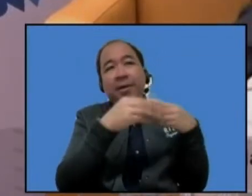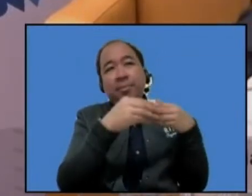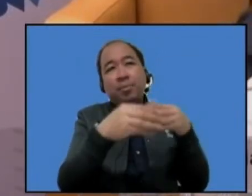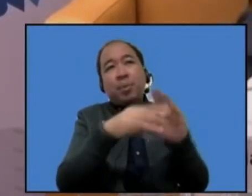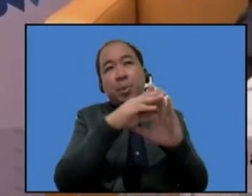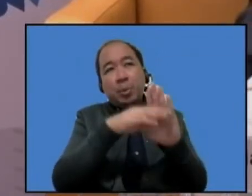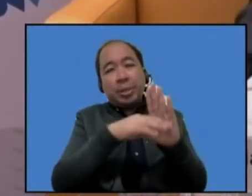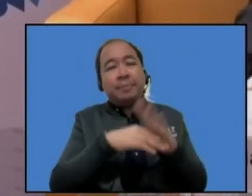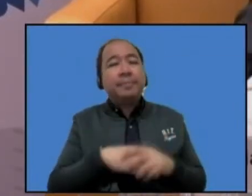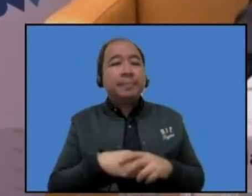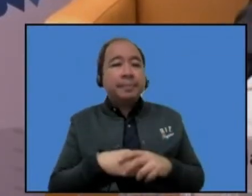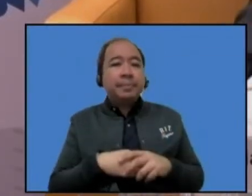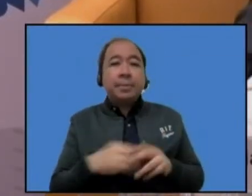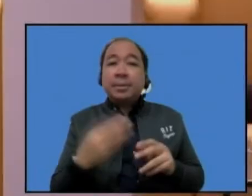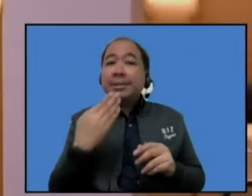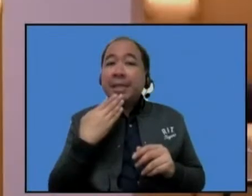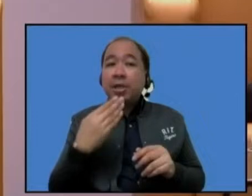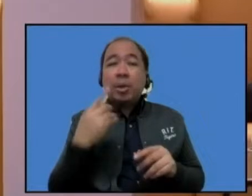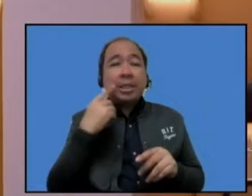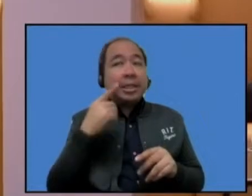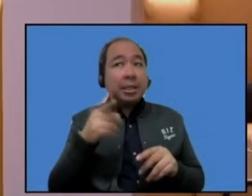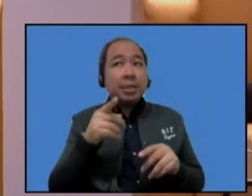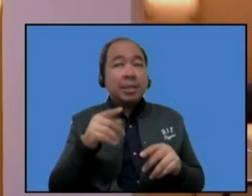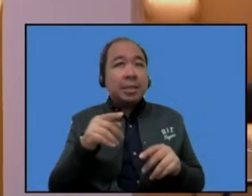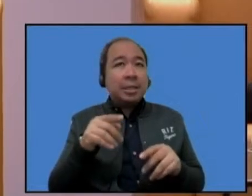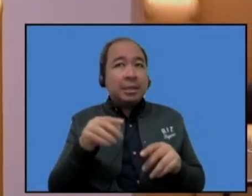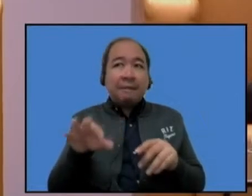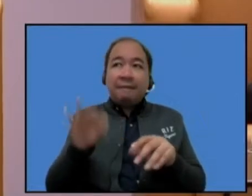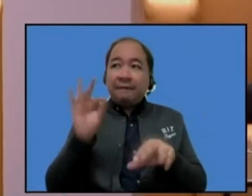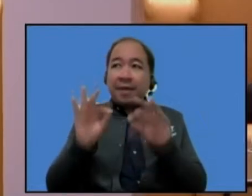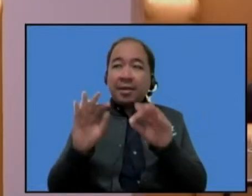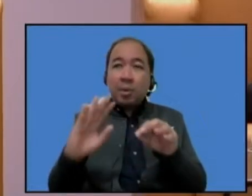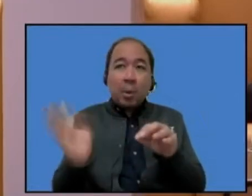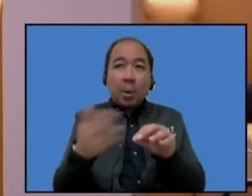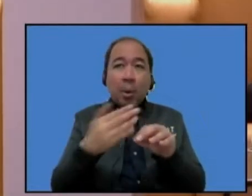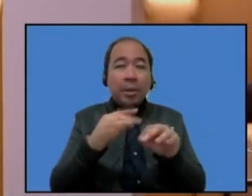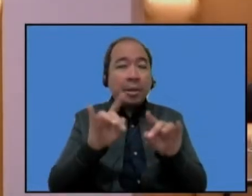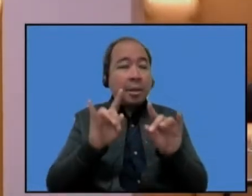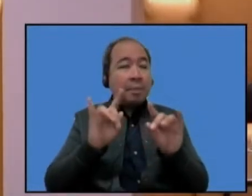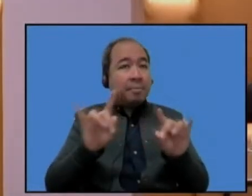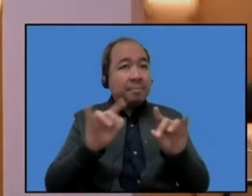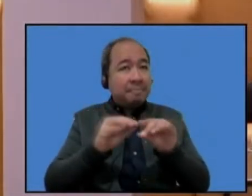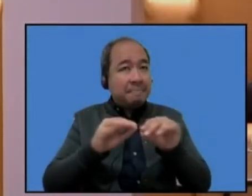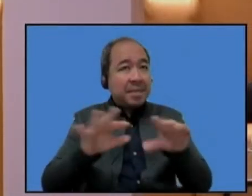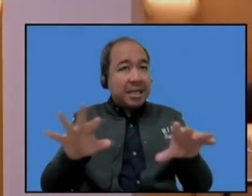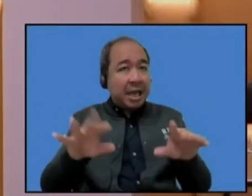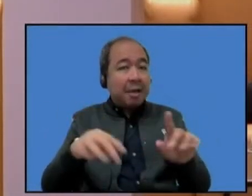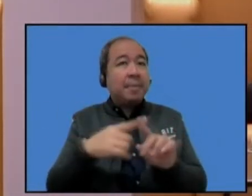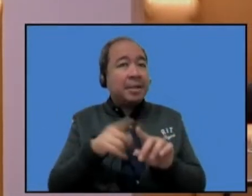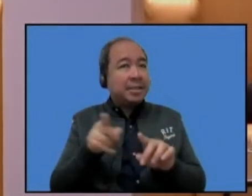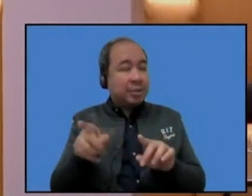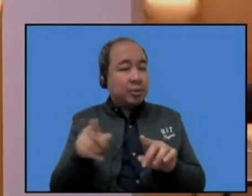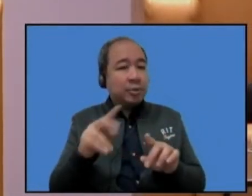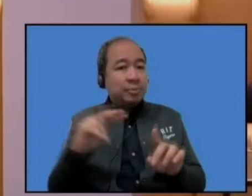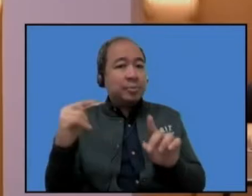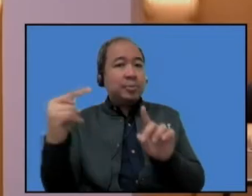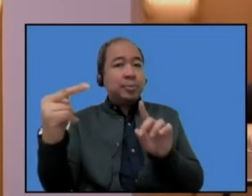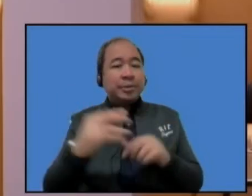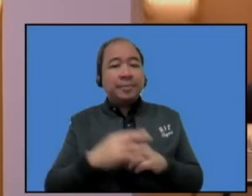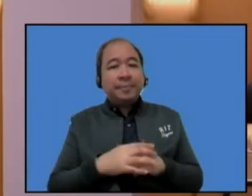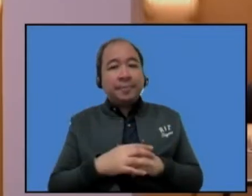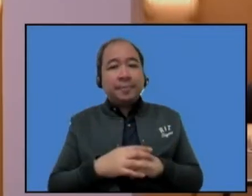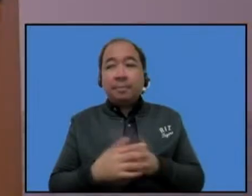I think you've identified for the media as well as for the nation states. Over to you, William. I think the